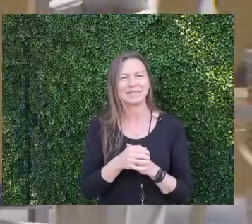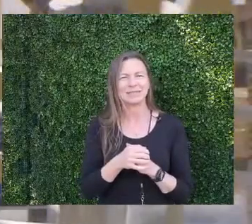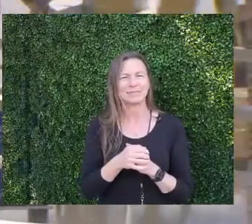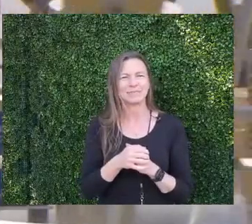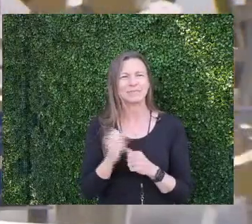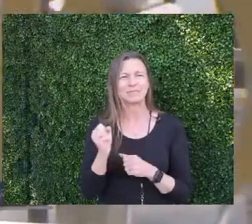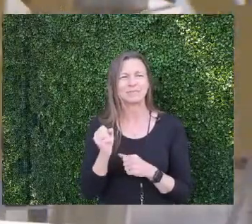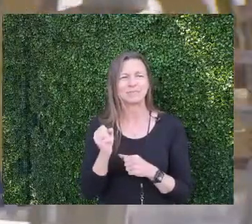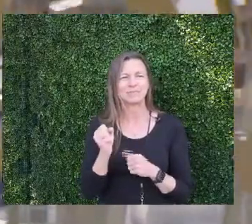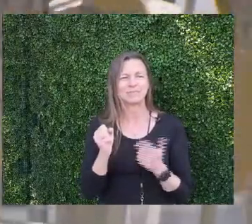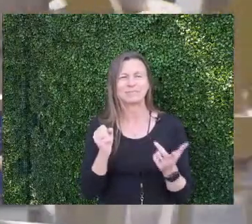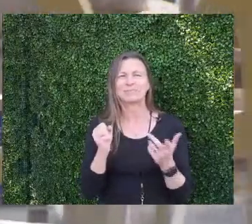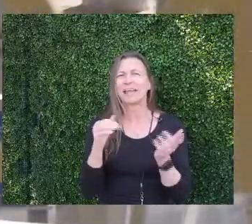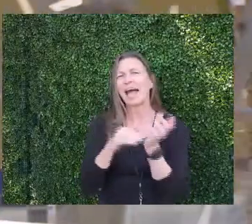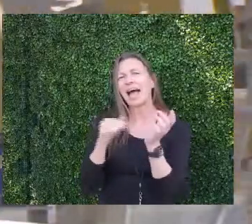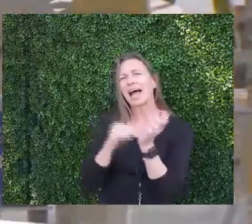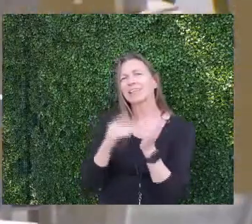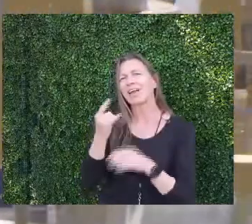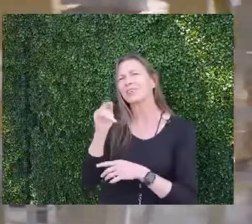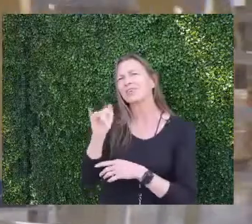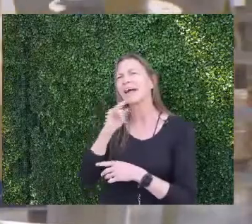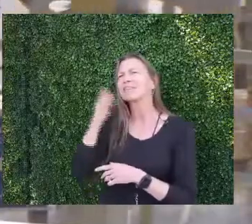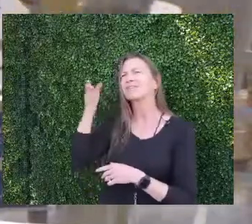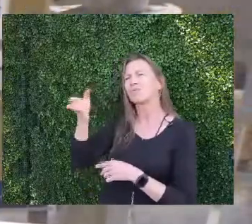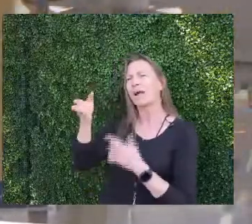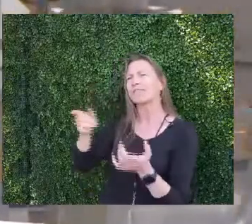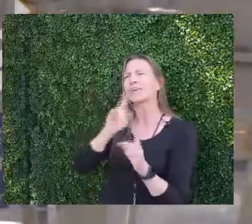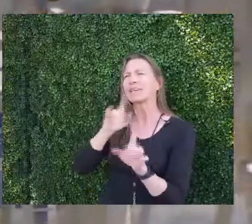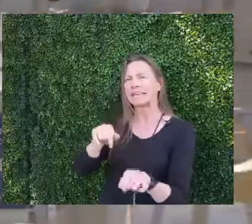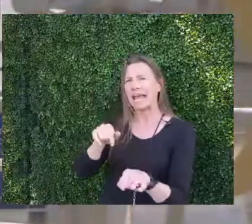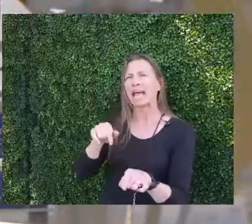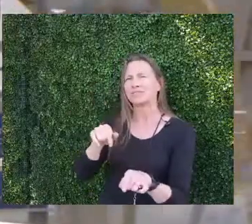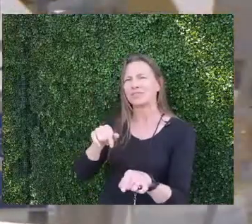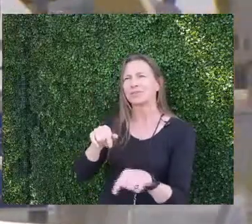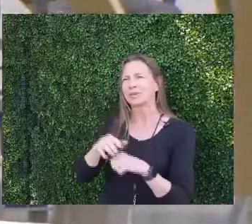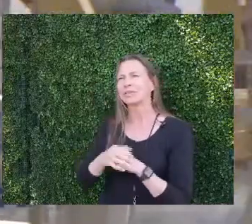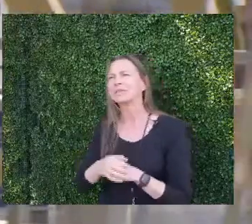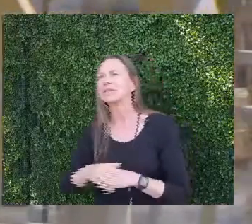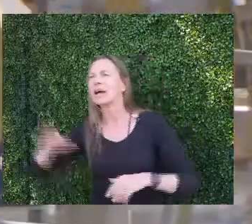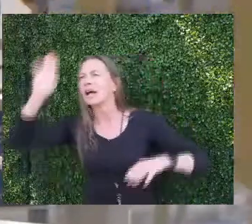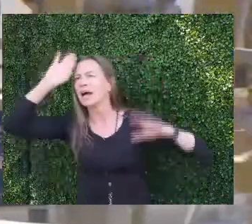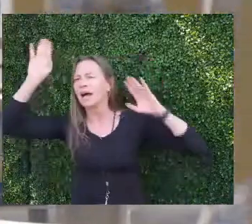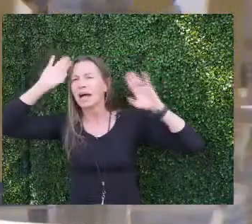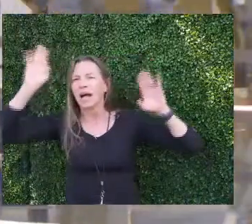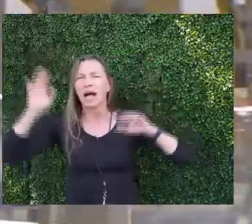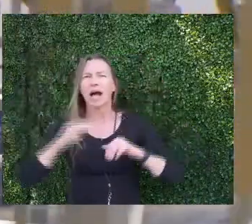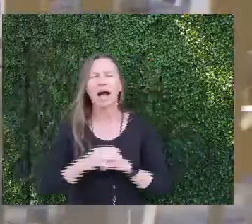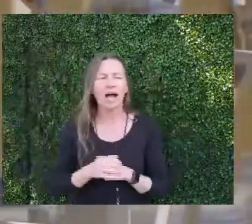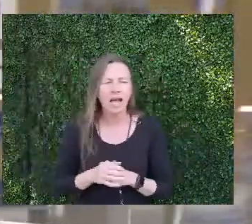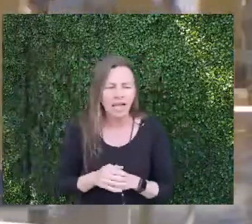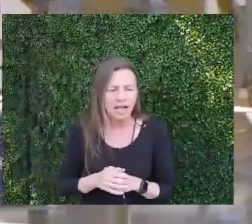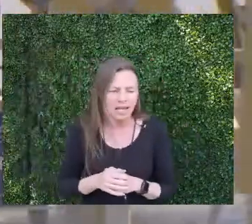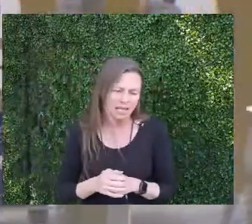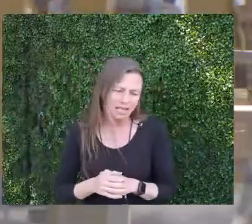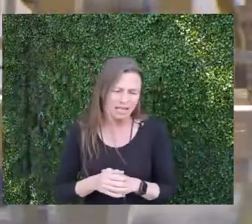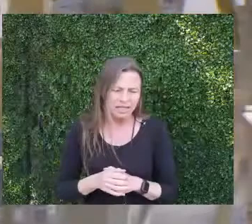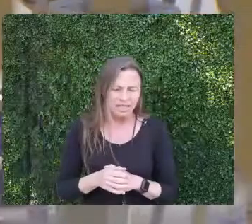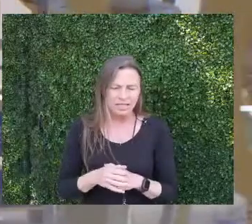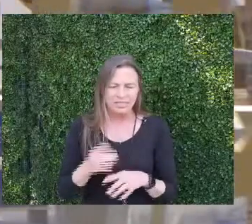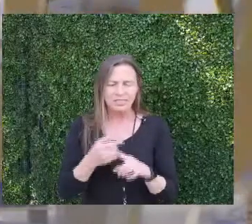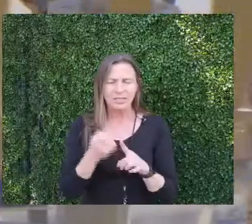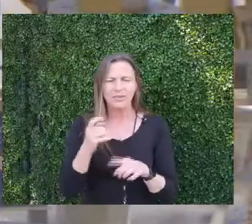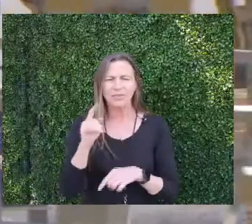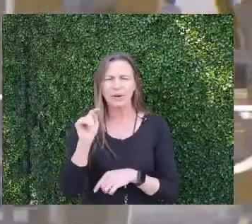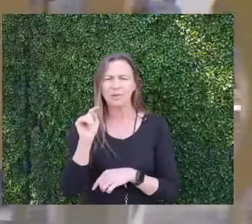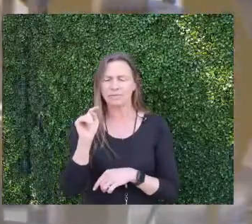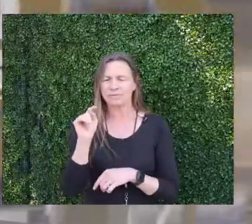You can, Dr. Galley's right there. He can answer more formally. Yeah, hi, Newsom. This is Moses from Phoenix TV. So my